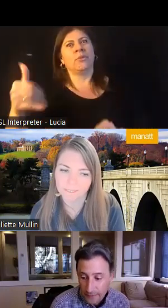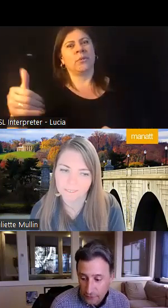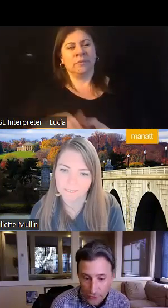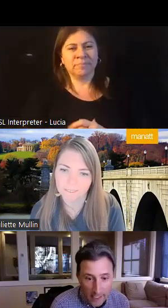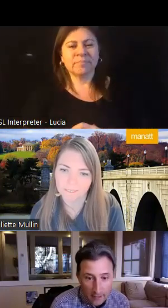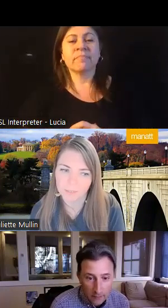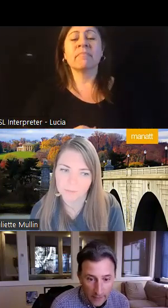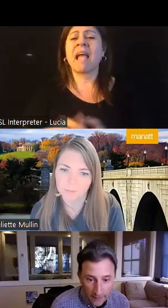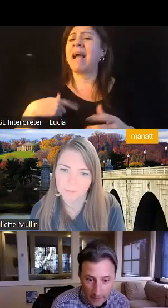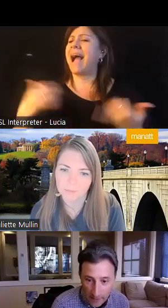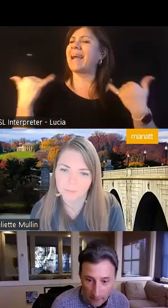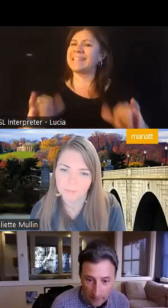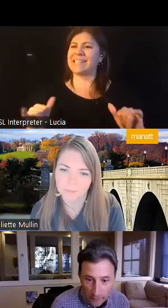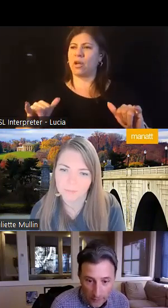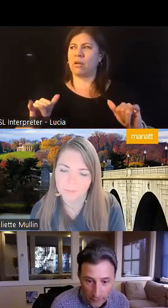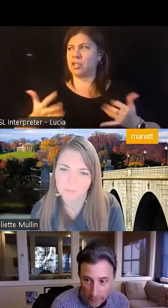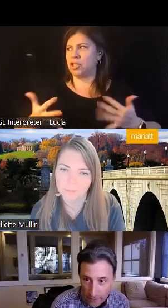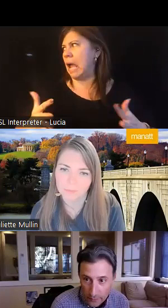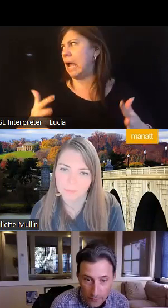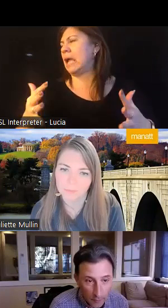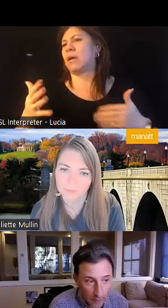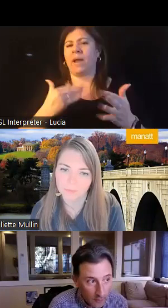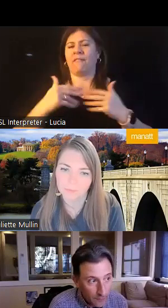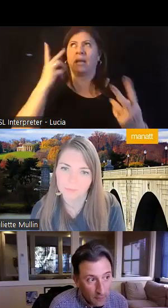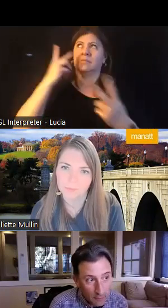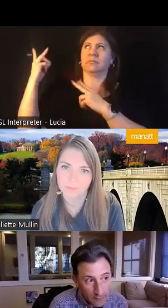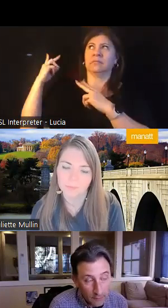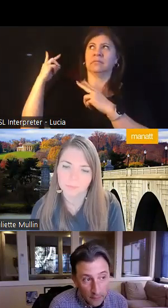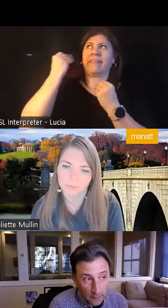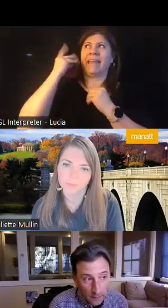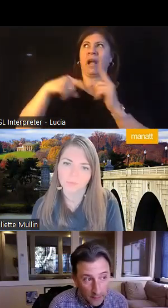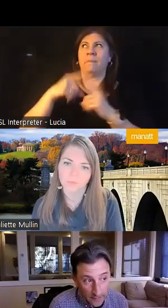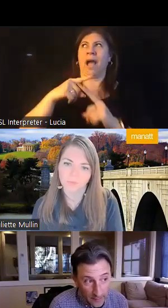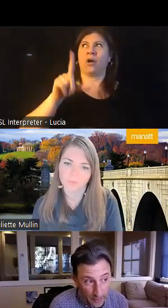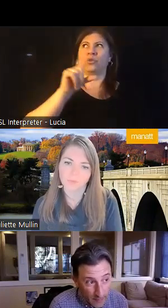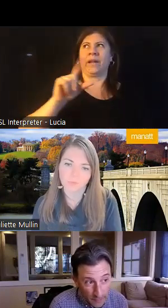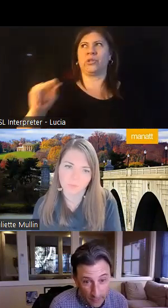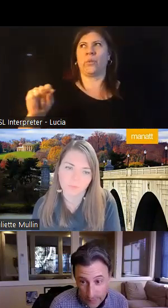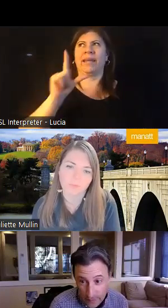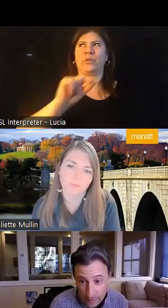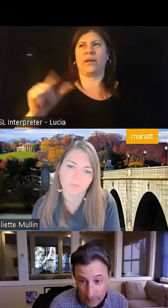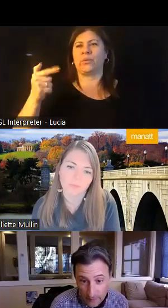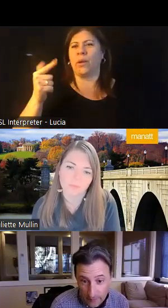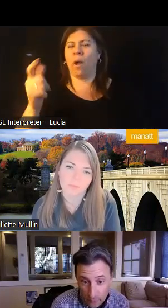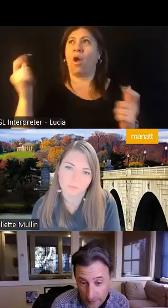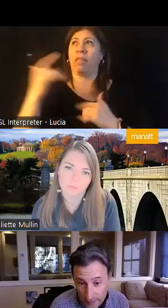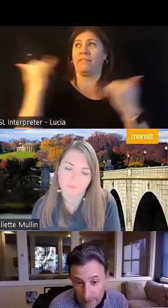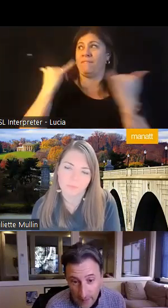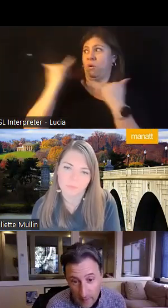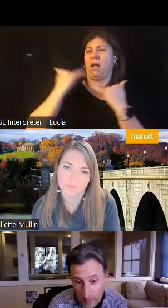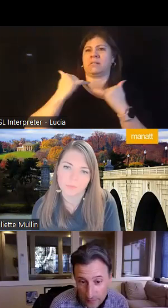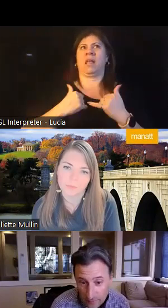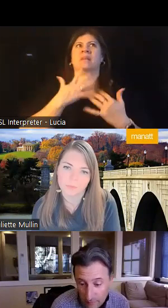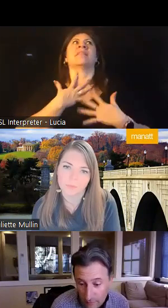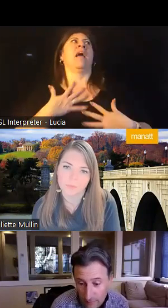I still shake when I think about 2020 and 2021, all the calls and desperate emails I received from residents and